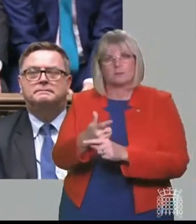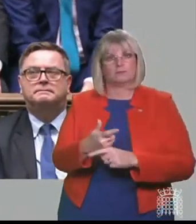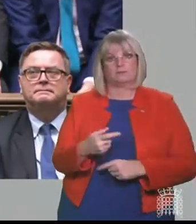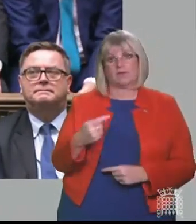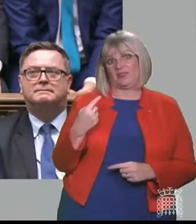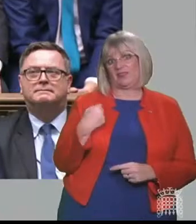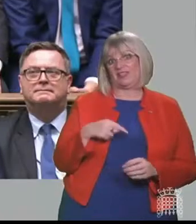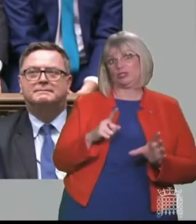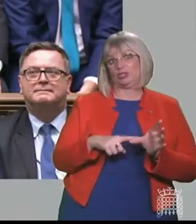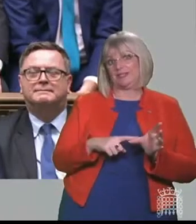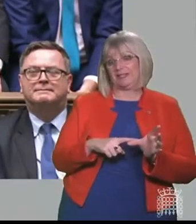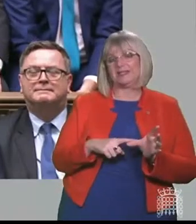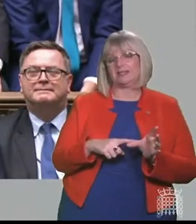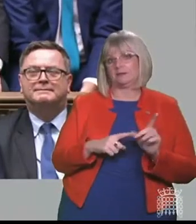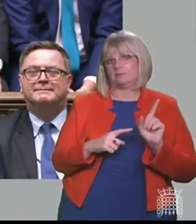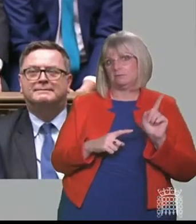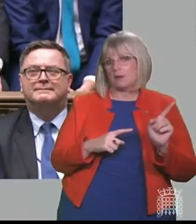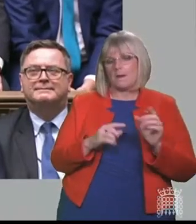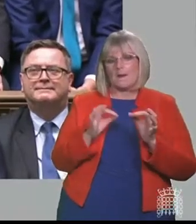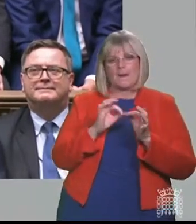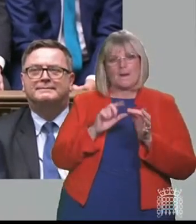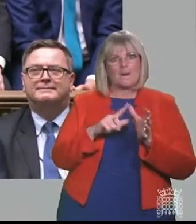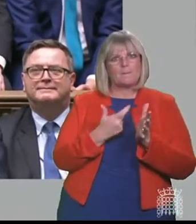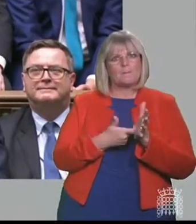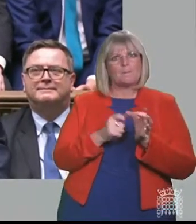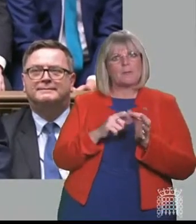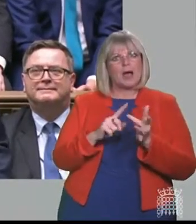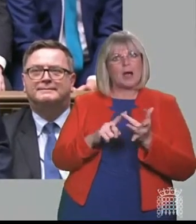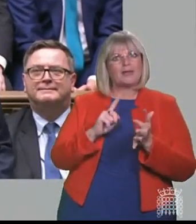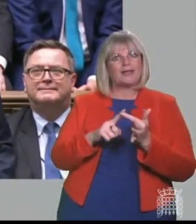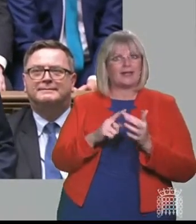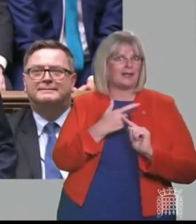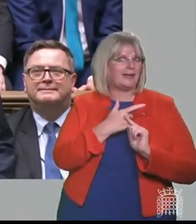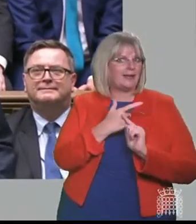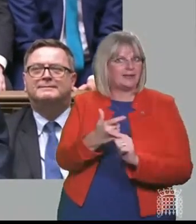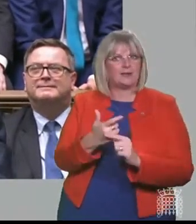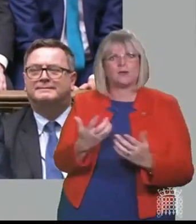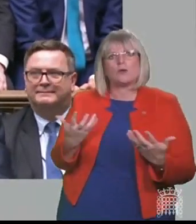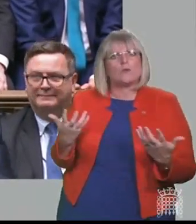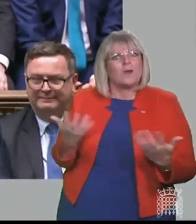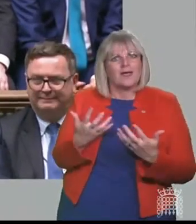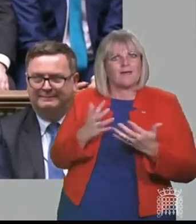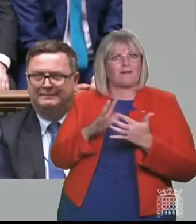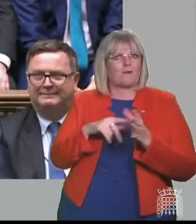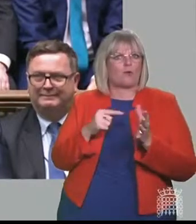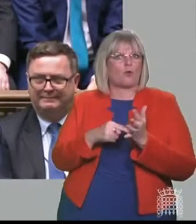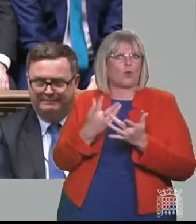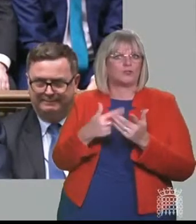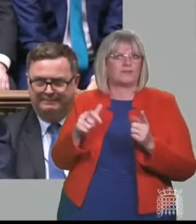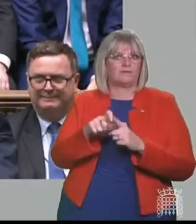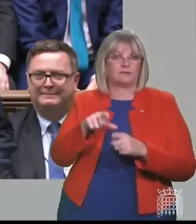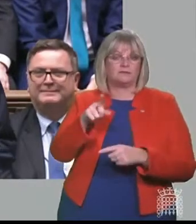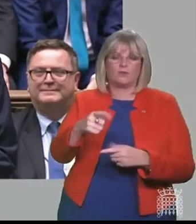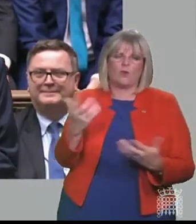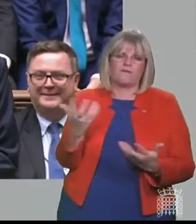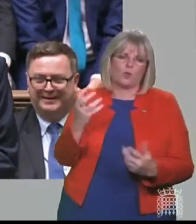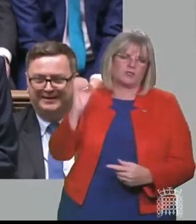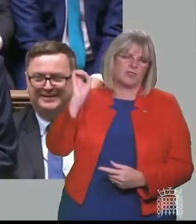Barbie was filmed in the constituency of the Honourable Member for Watford, where, of course, the sun always